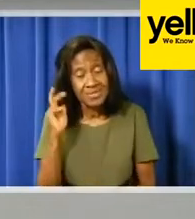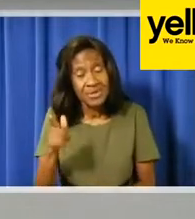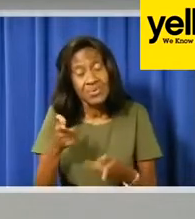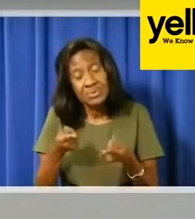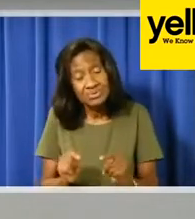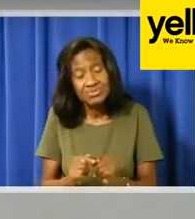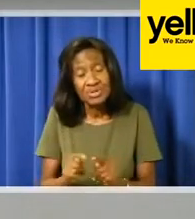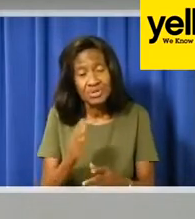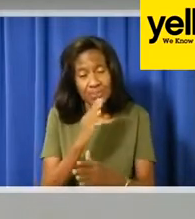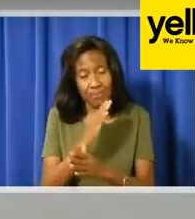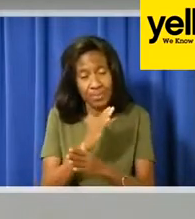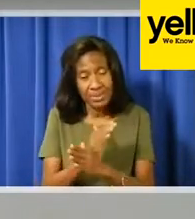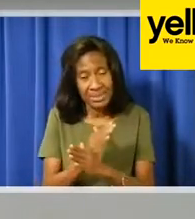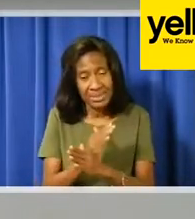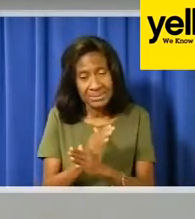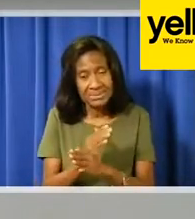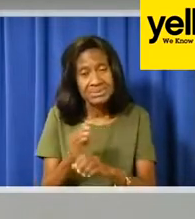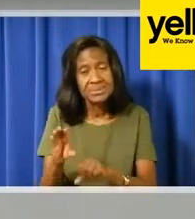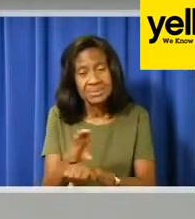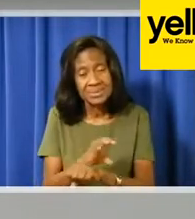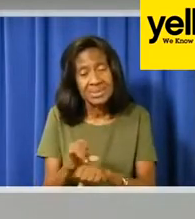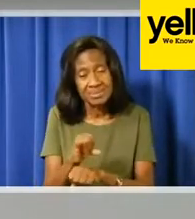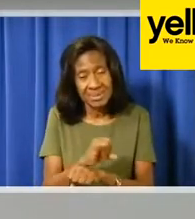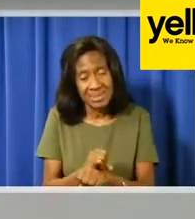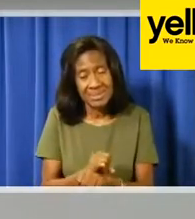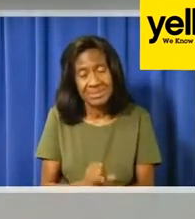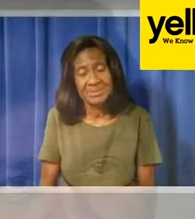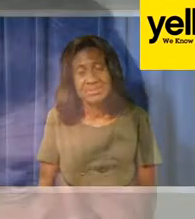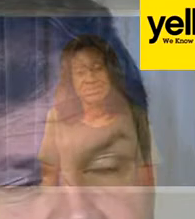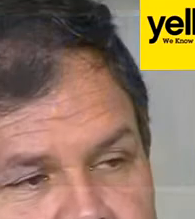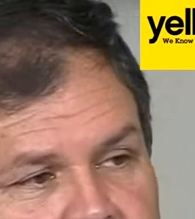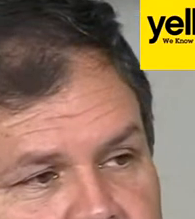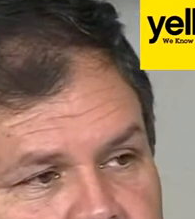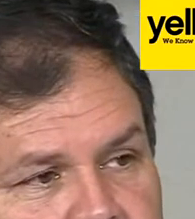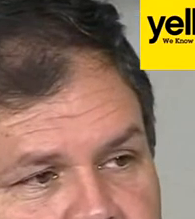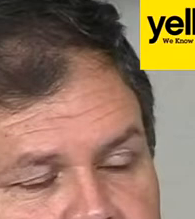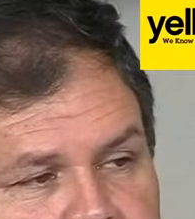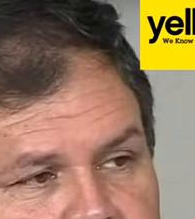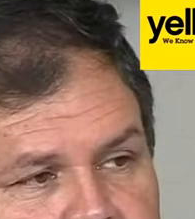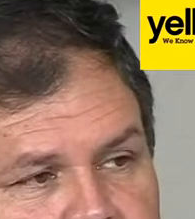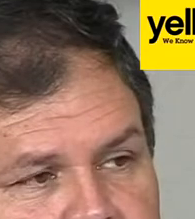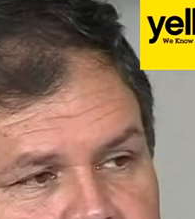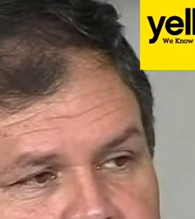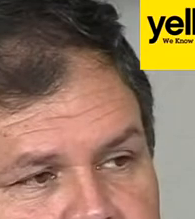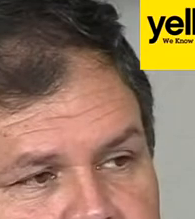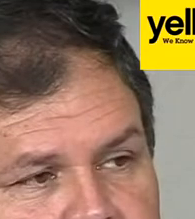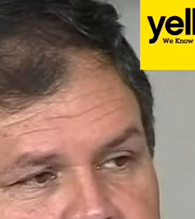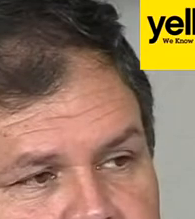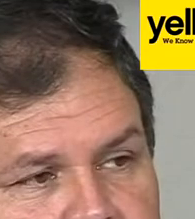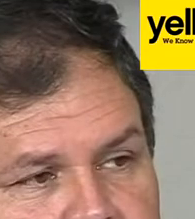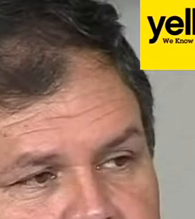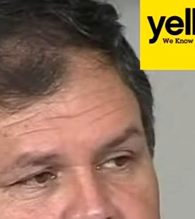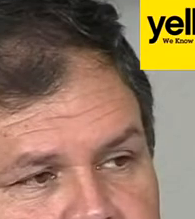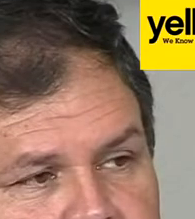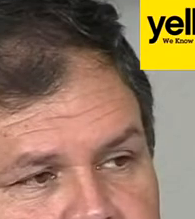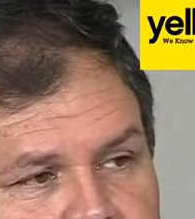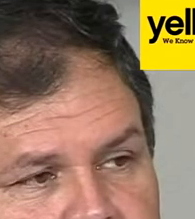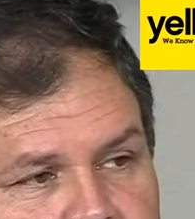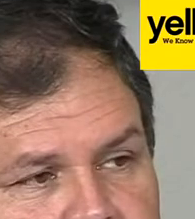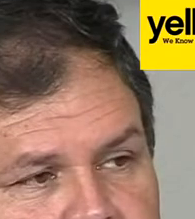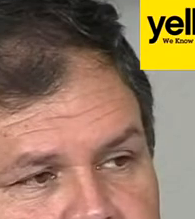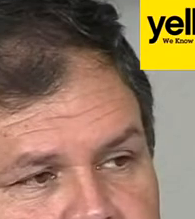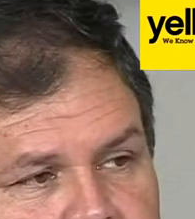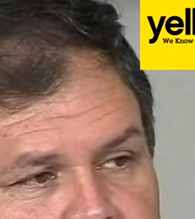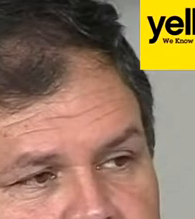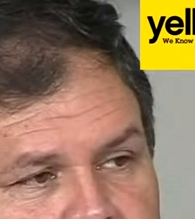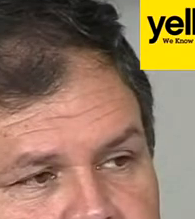that may be subjected to this risk. Thank you. All right, guys, there you have it. We're going to end with that. That's the last of it. I